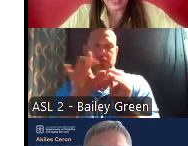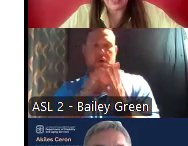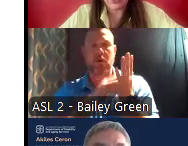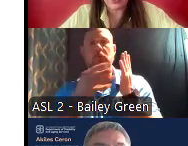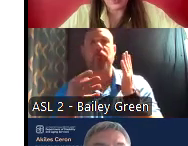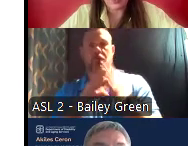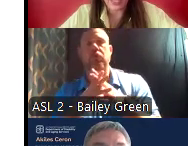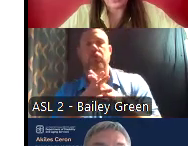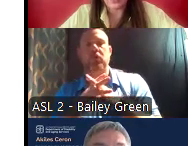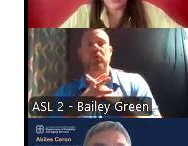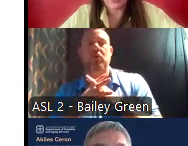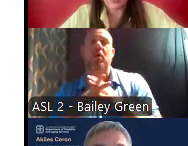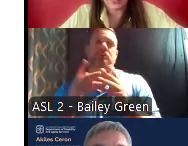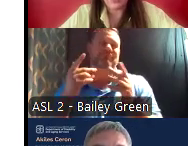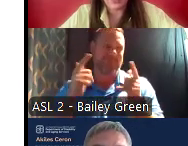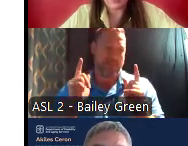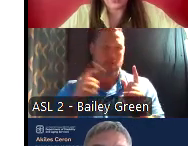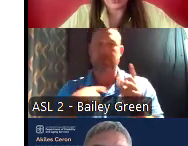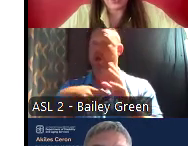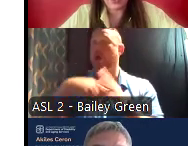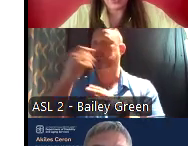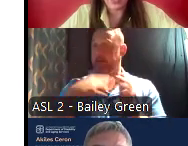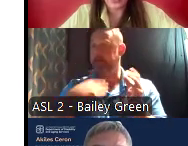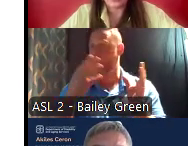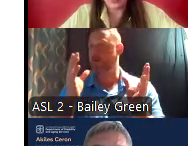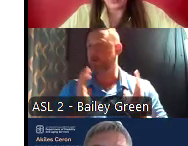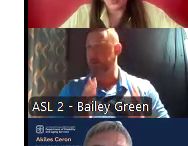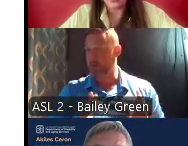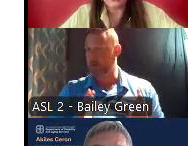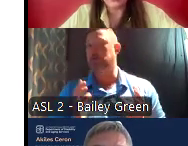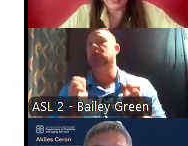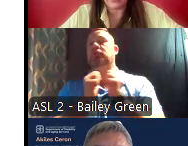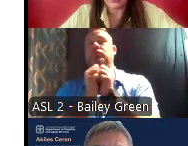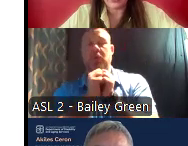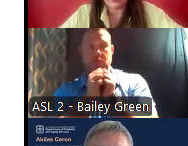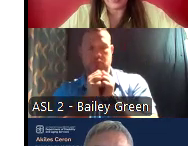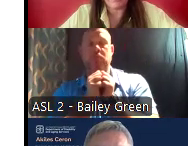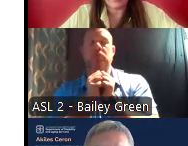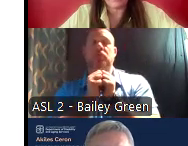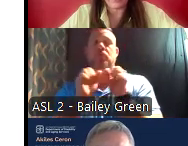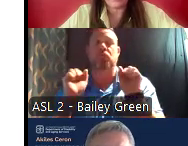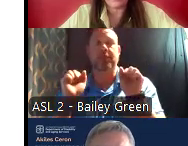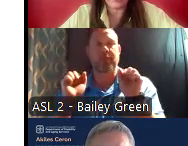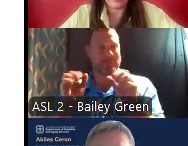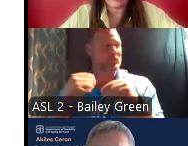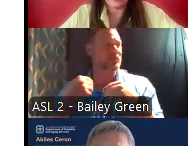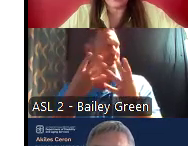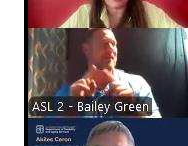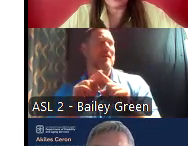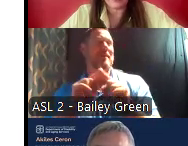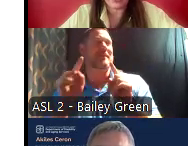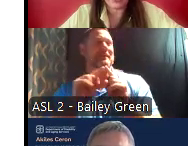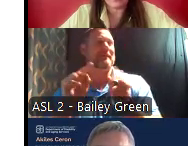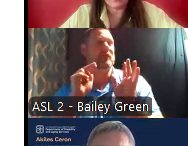a time to work outside of our subcommittees, but coming together as a whole to be able to give that different lens and